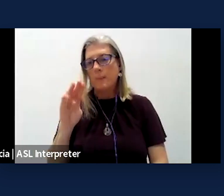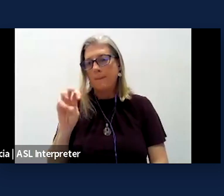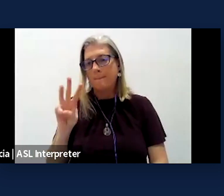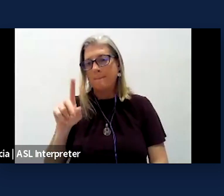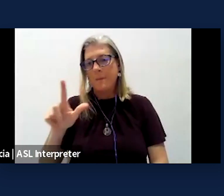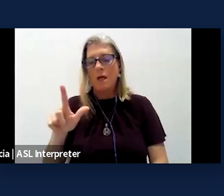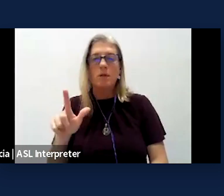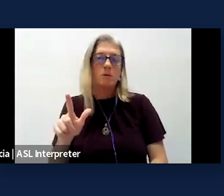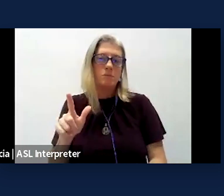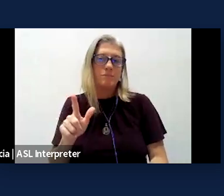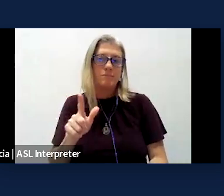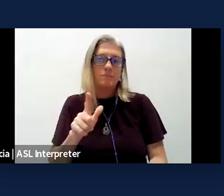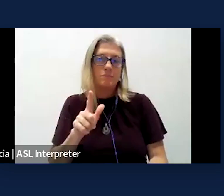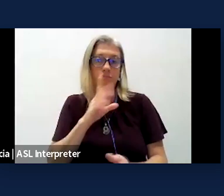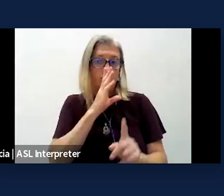ask our